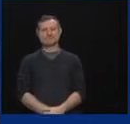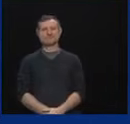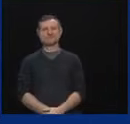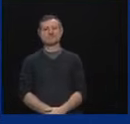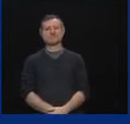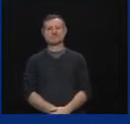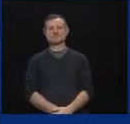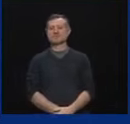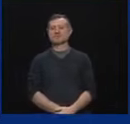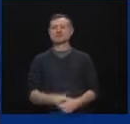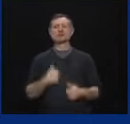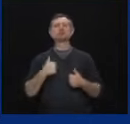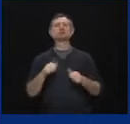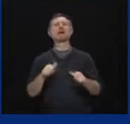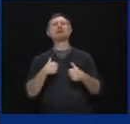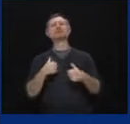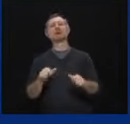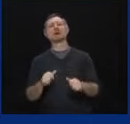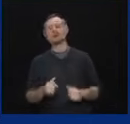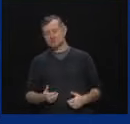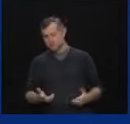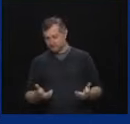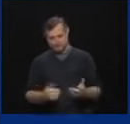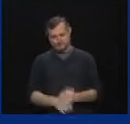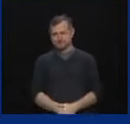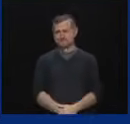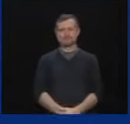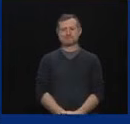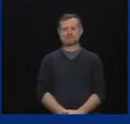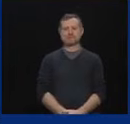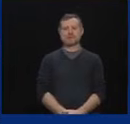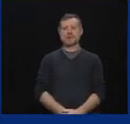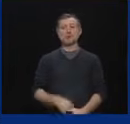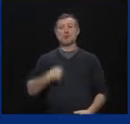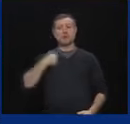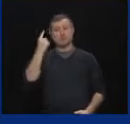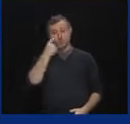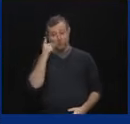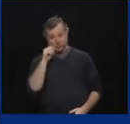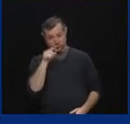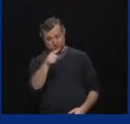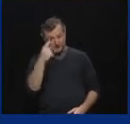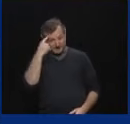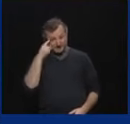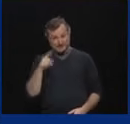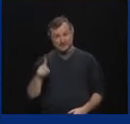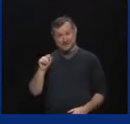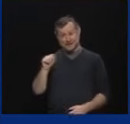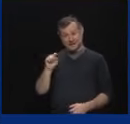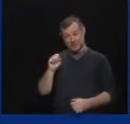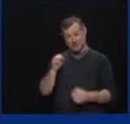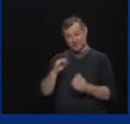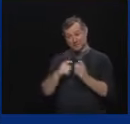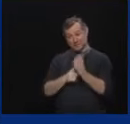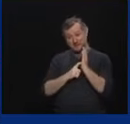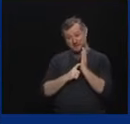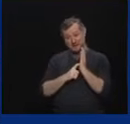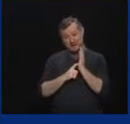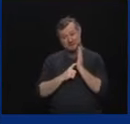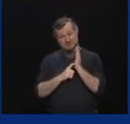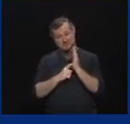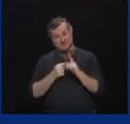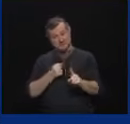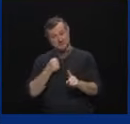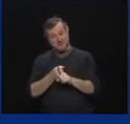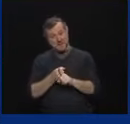I'm trying, Andrew. I'm trying. Just wondering if you think the date of the mandate will be affected by the court decision. The